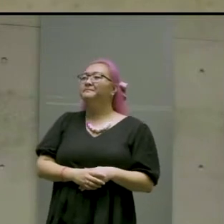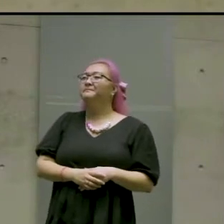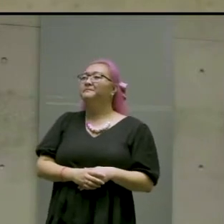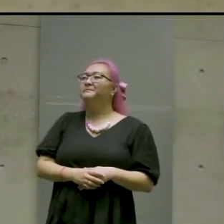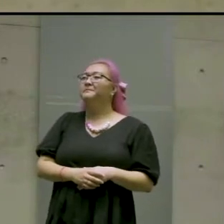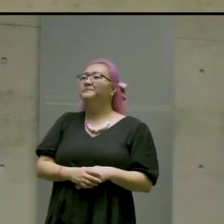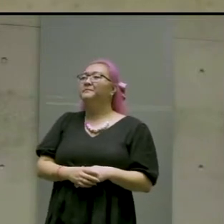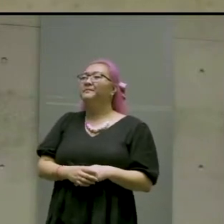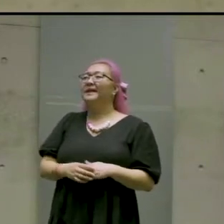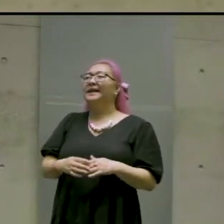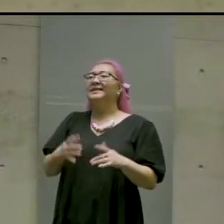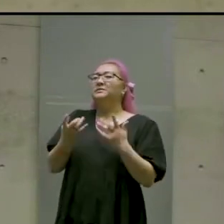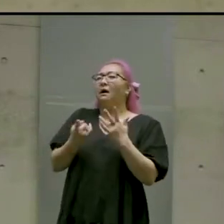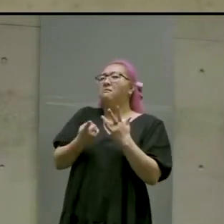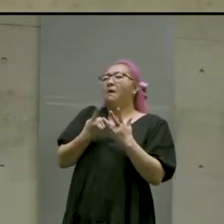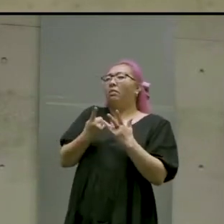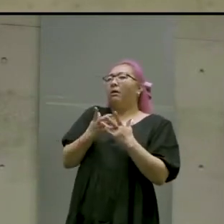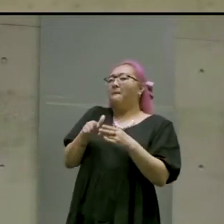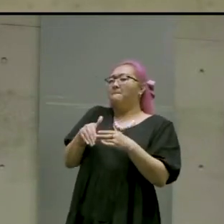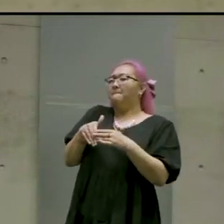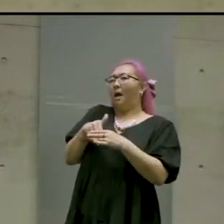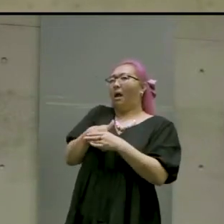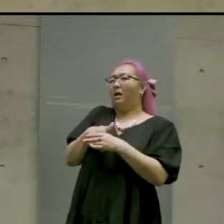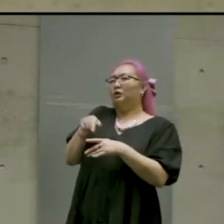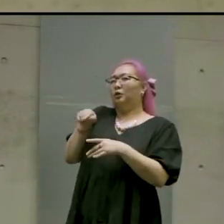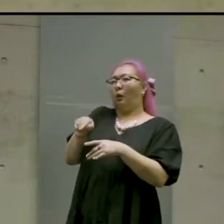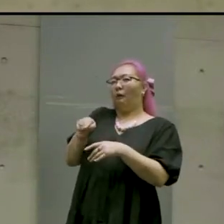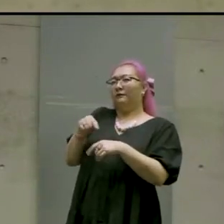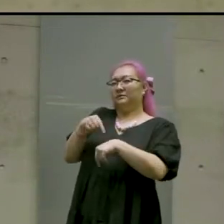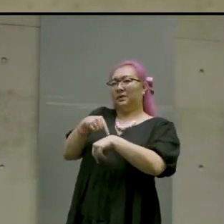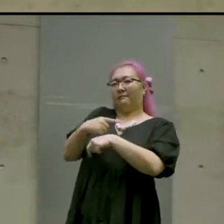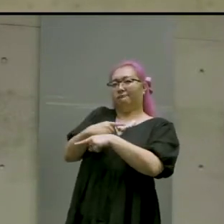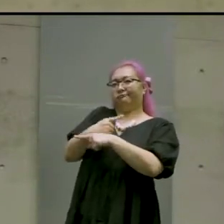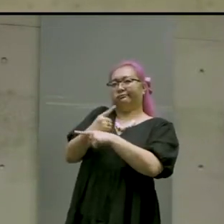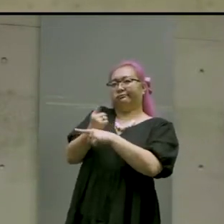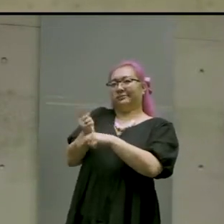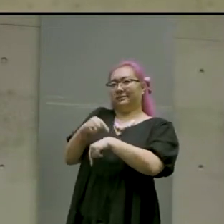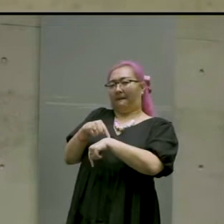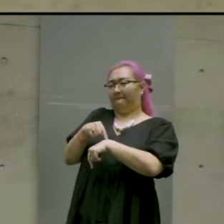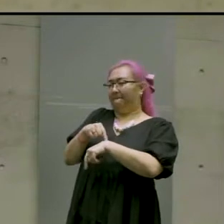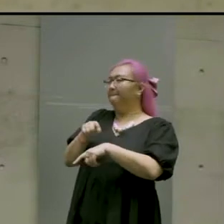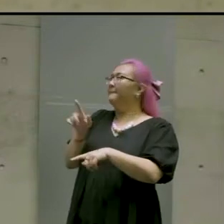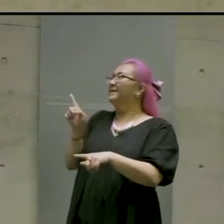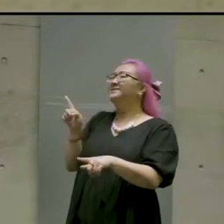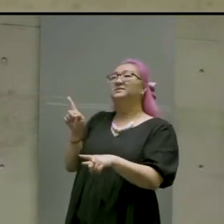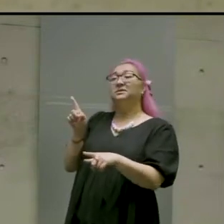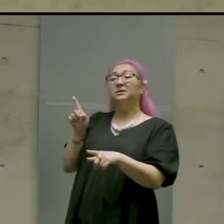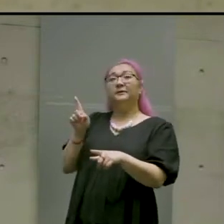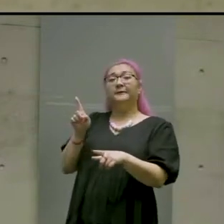There is another element to games that are based on choice making, which is the